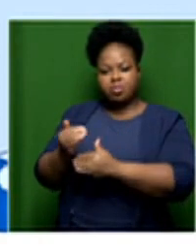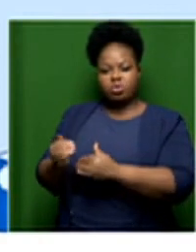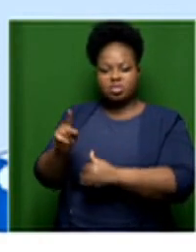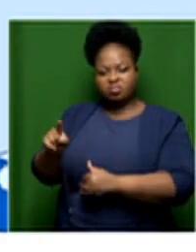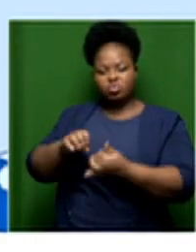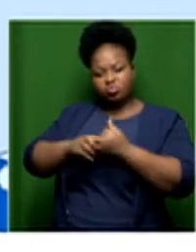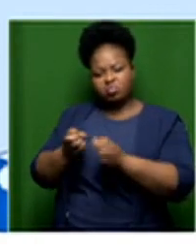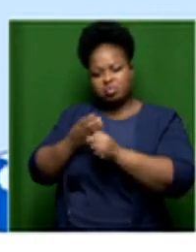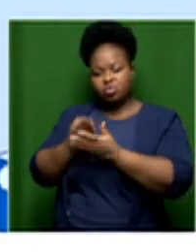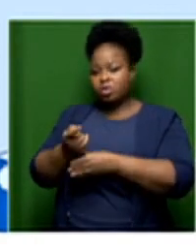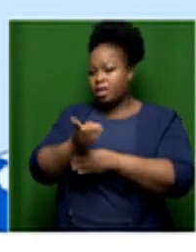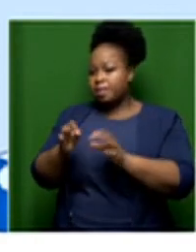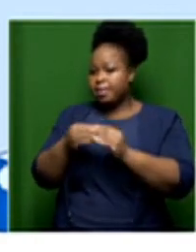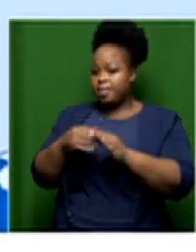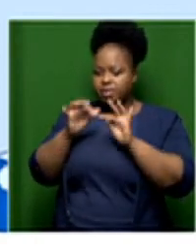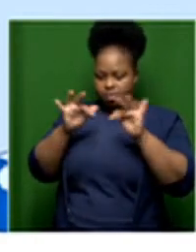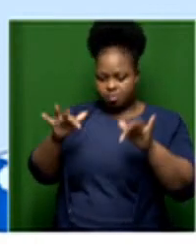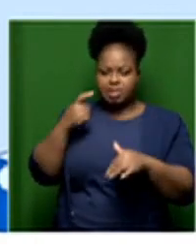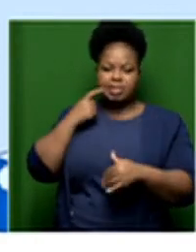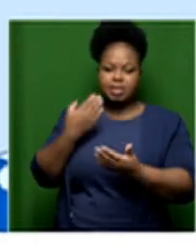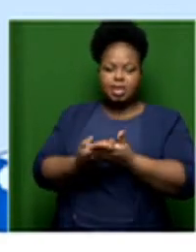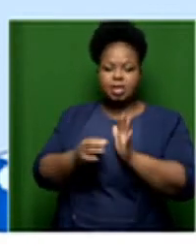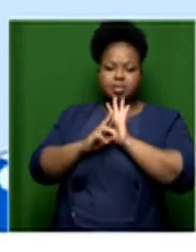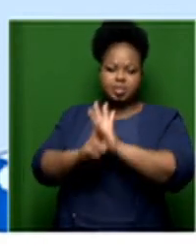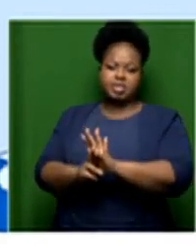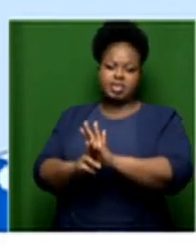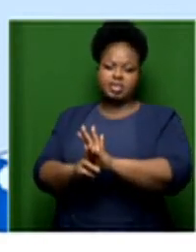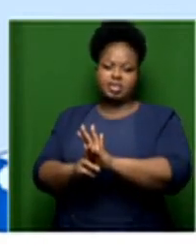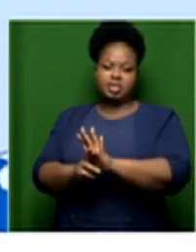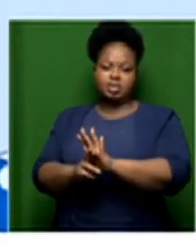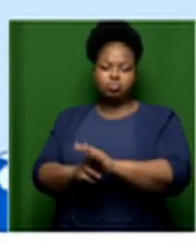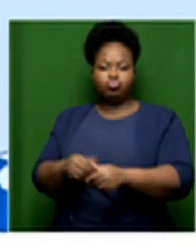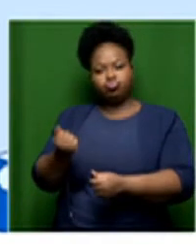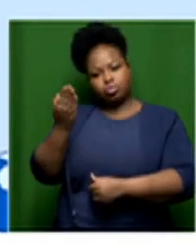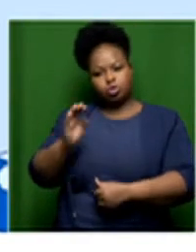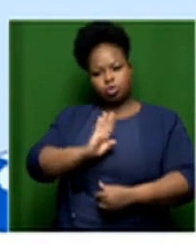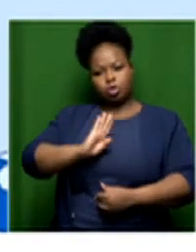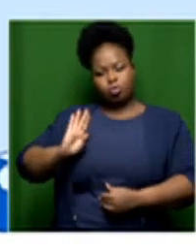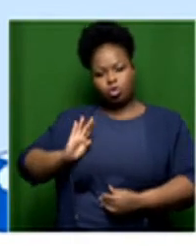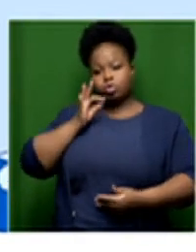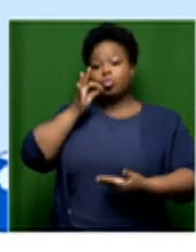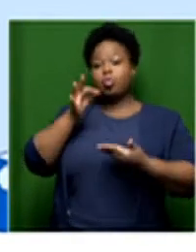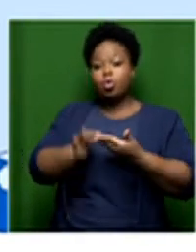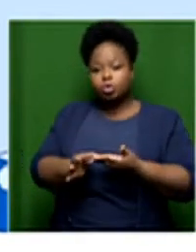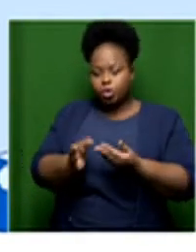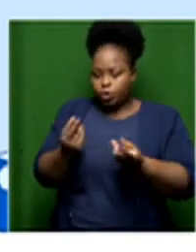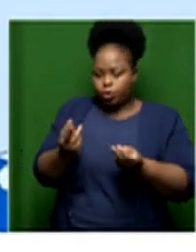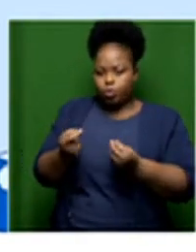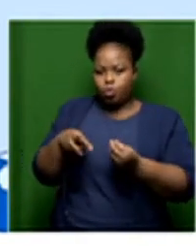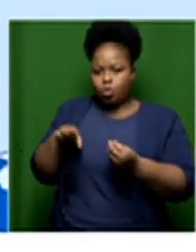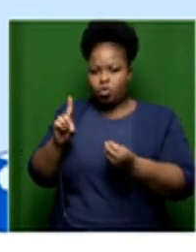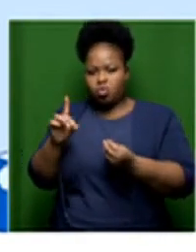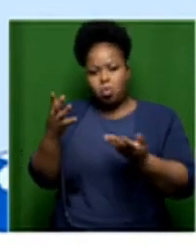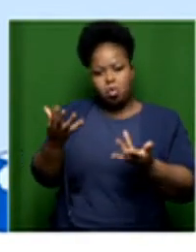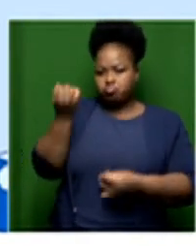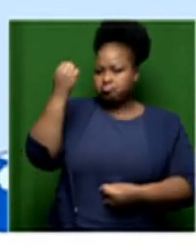terms of which members of the public may make representation to the board to propose new wards or to